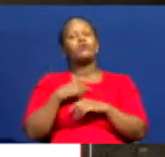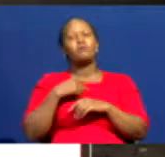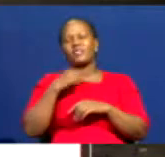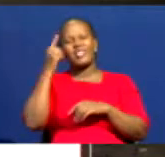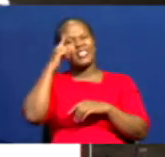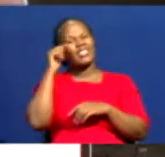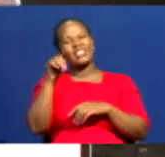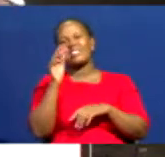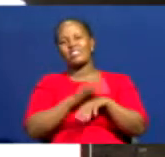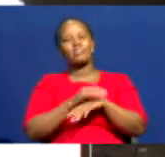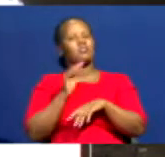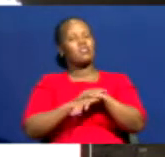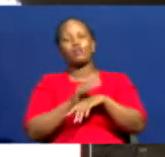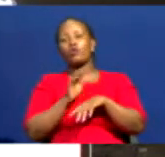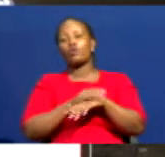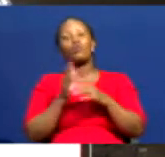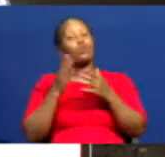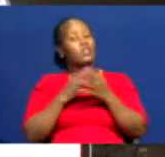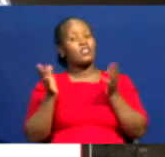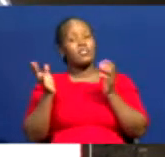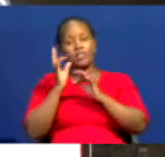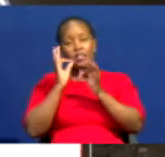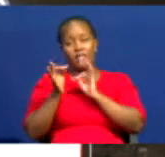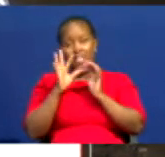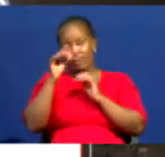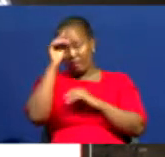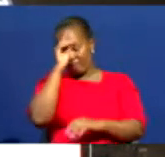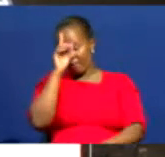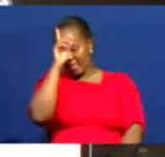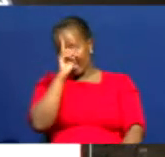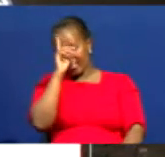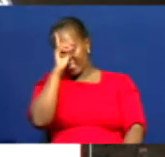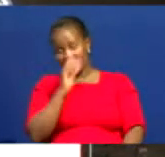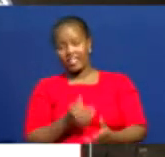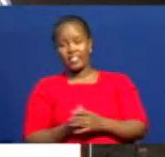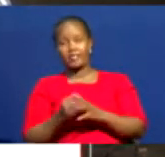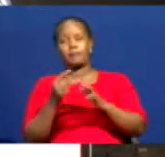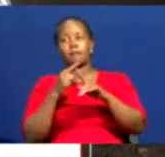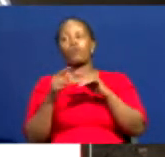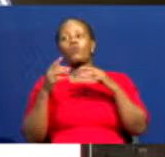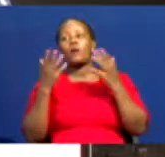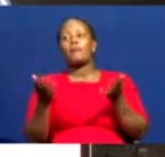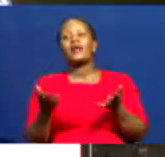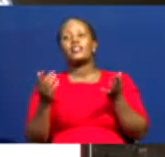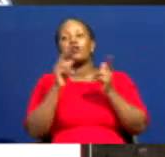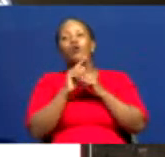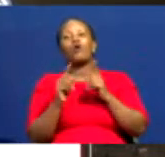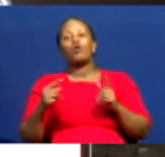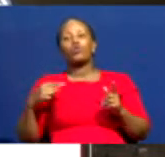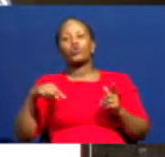very light thing to, if the government becomes very serious. But as a county also,